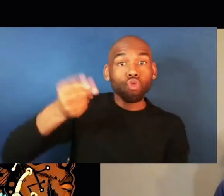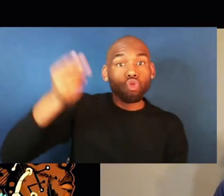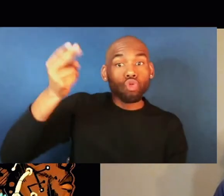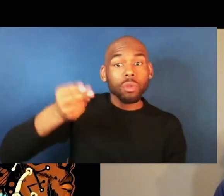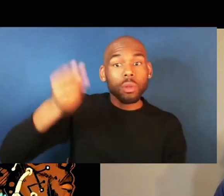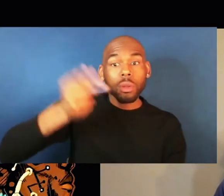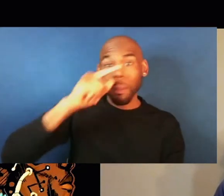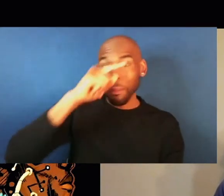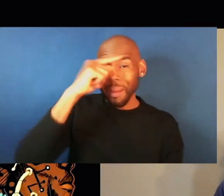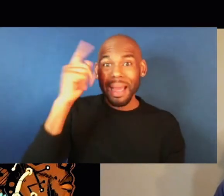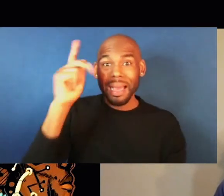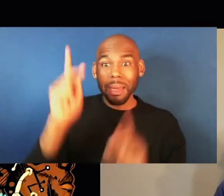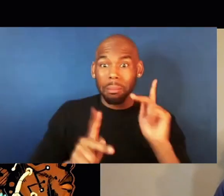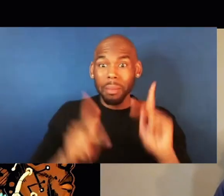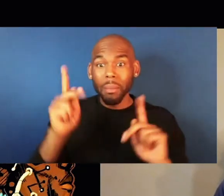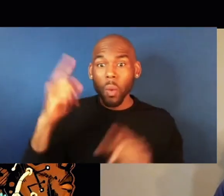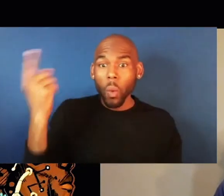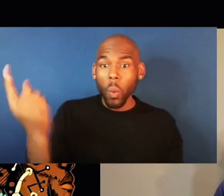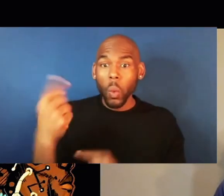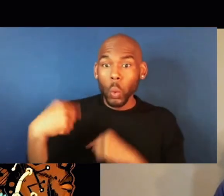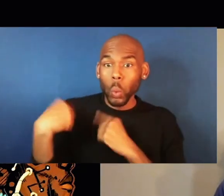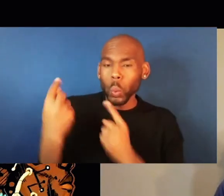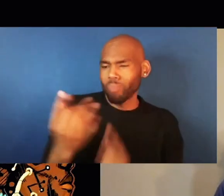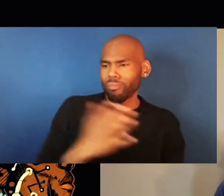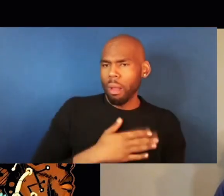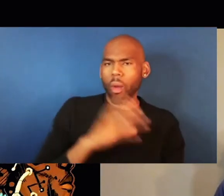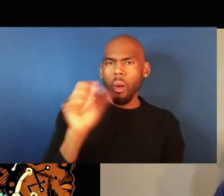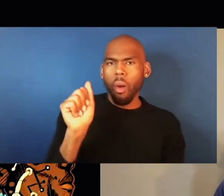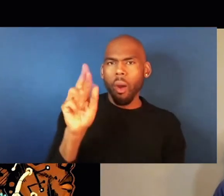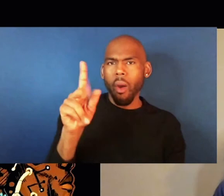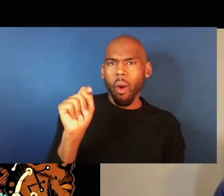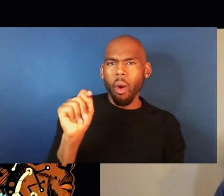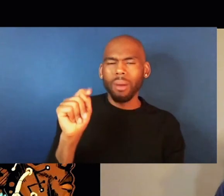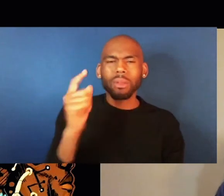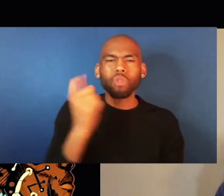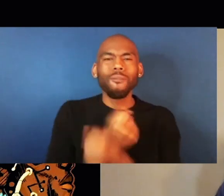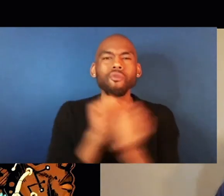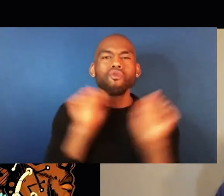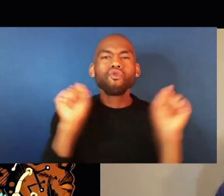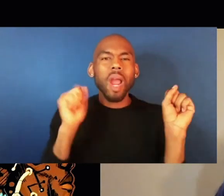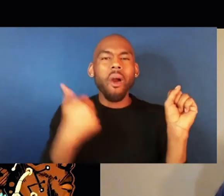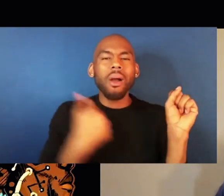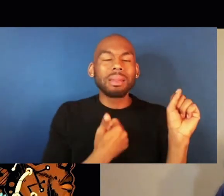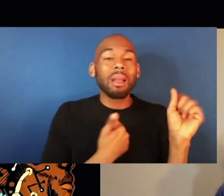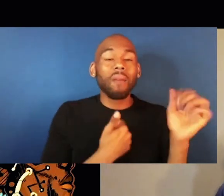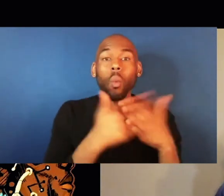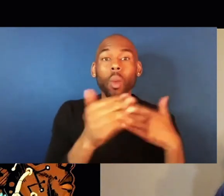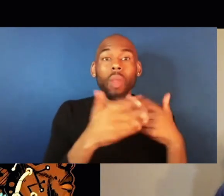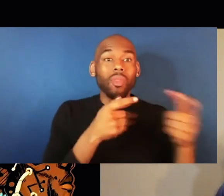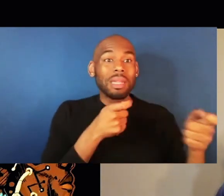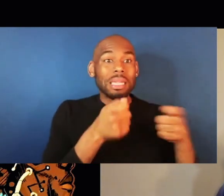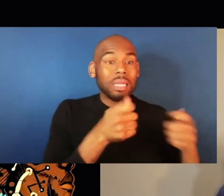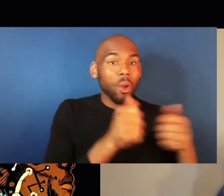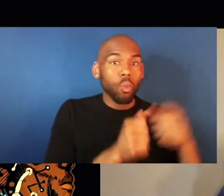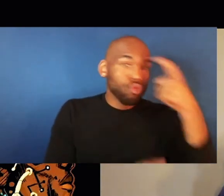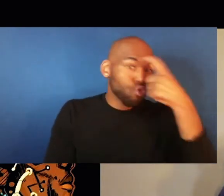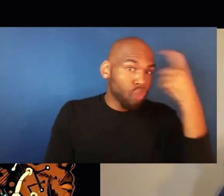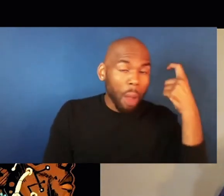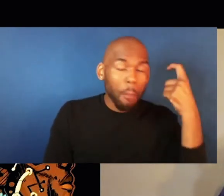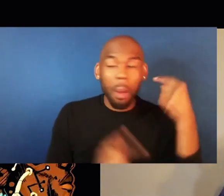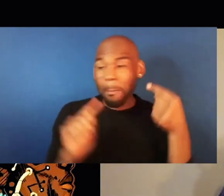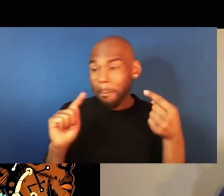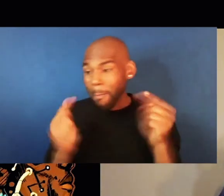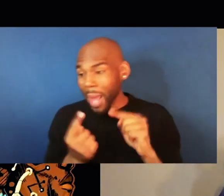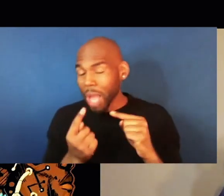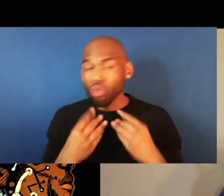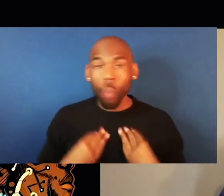throughout history, Black people have always used our art to free ourselves, whether to deal with trauma, to deal